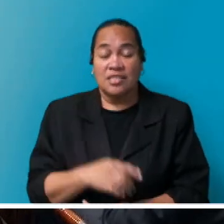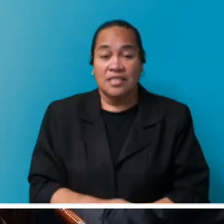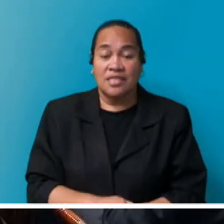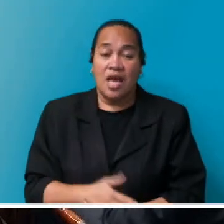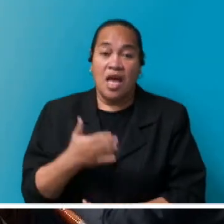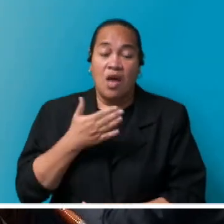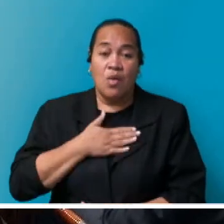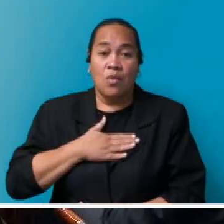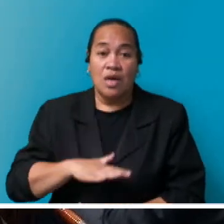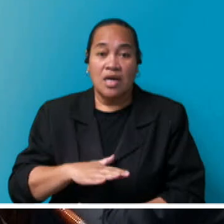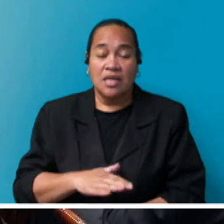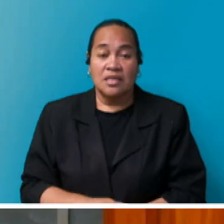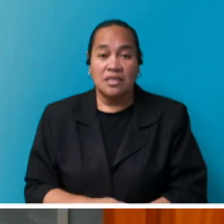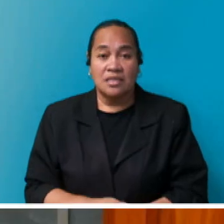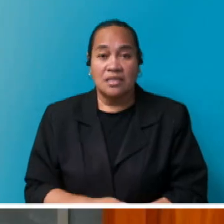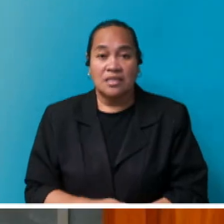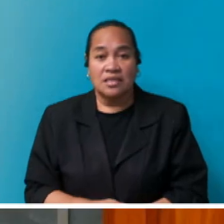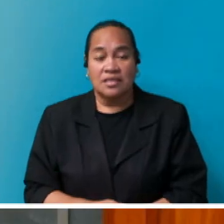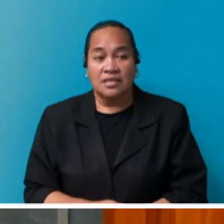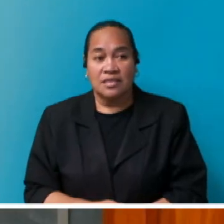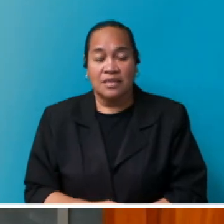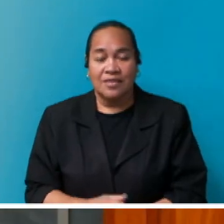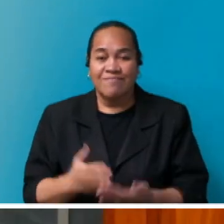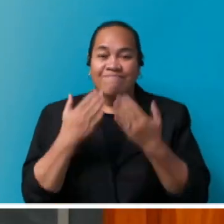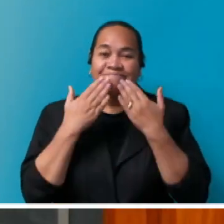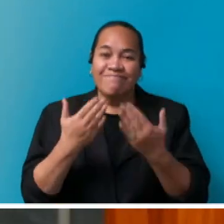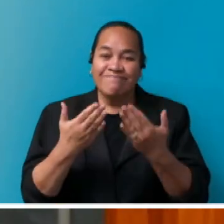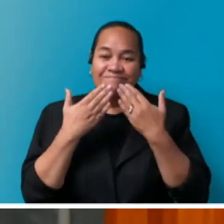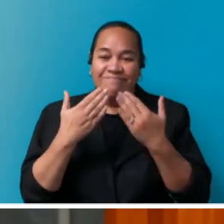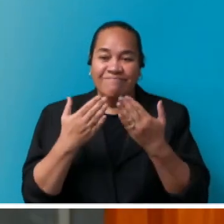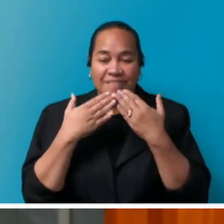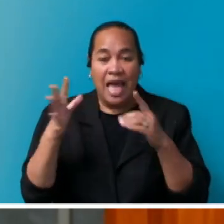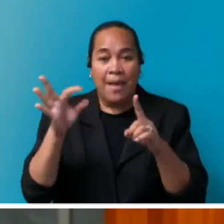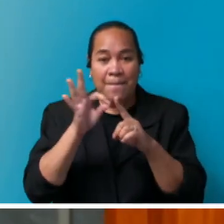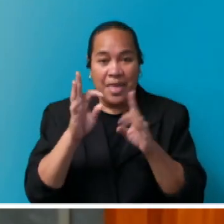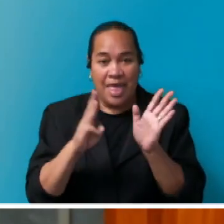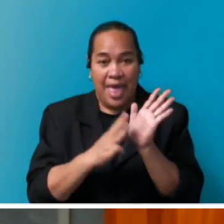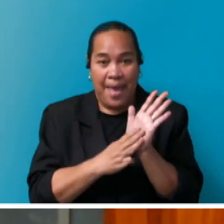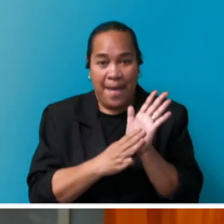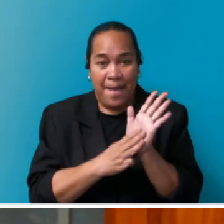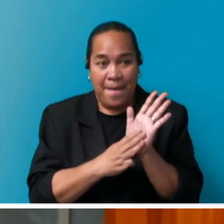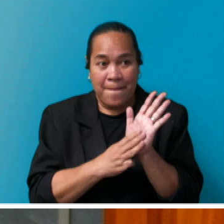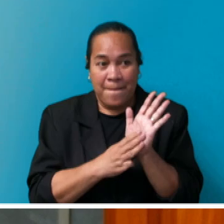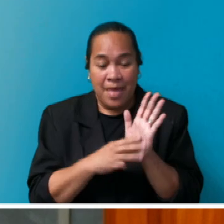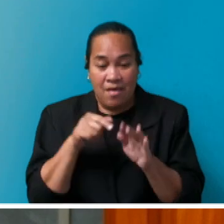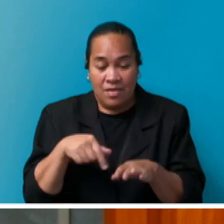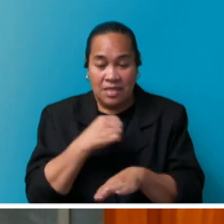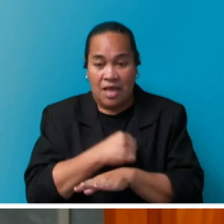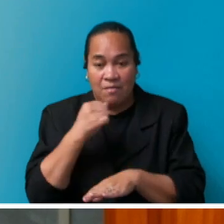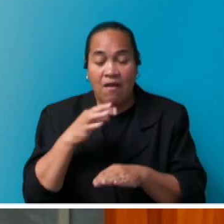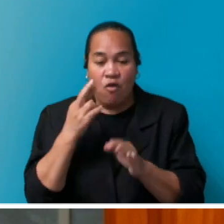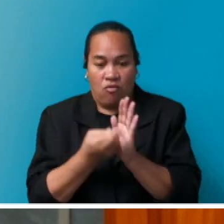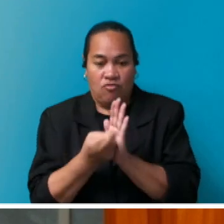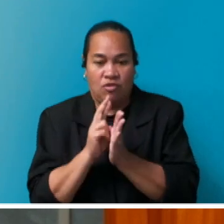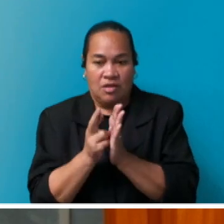to express my appreciation to the Honourable Prime Minister and the People's Coalition Government for the revised